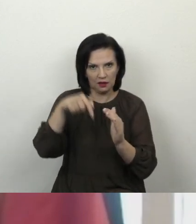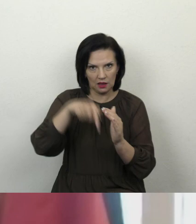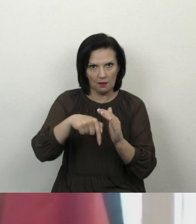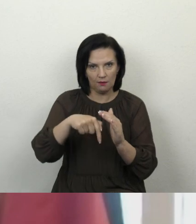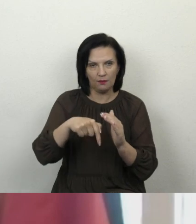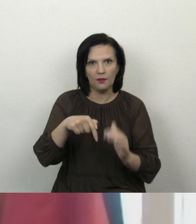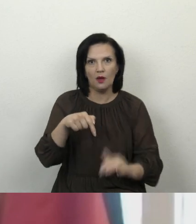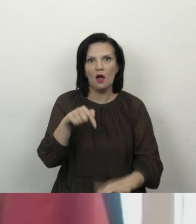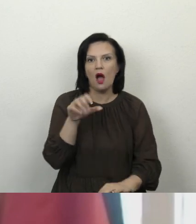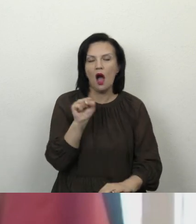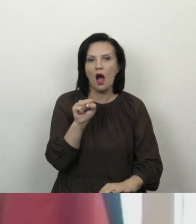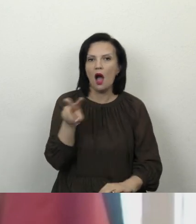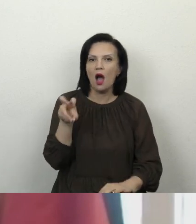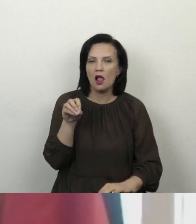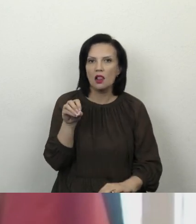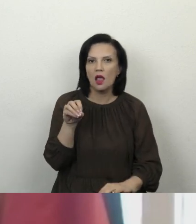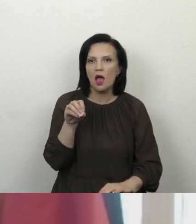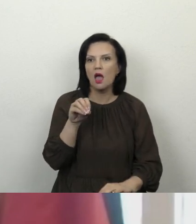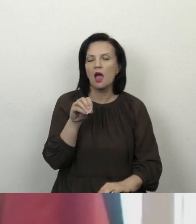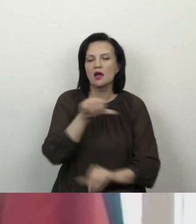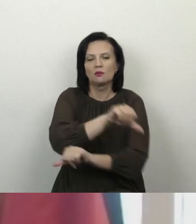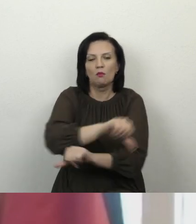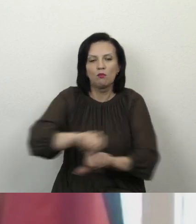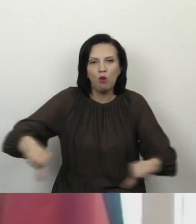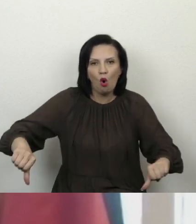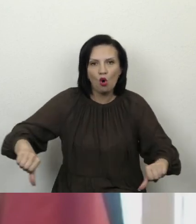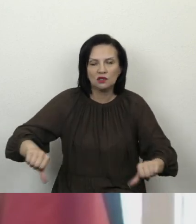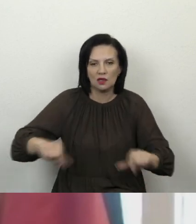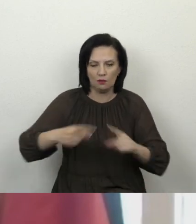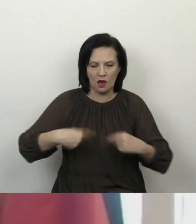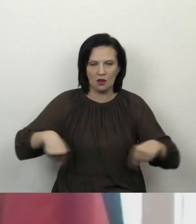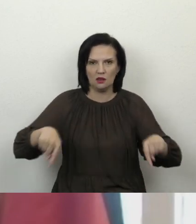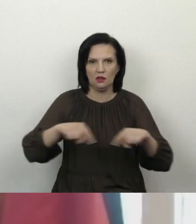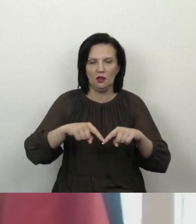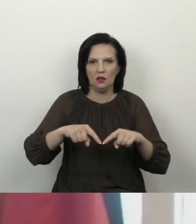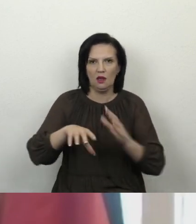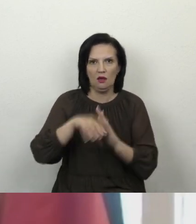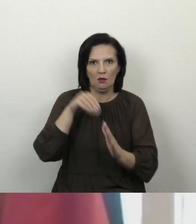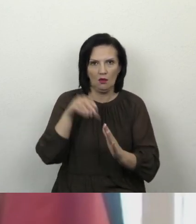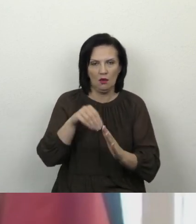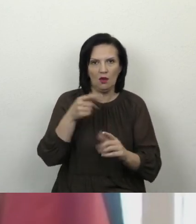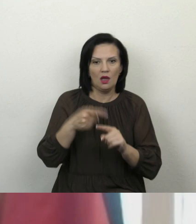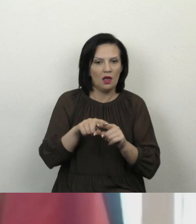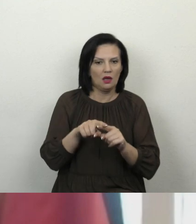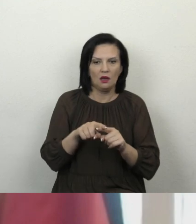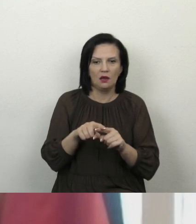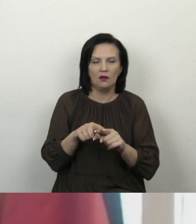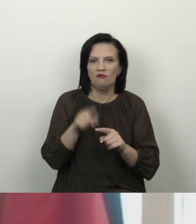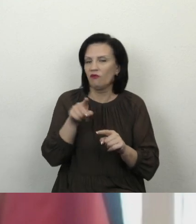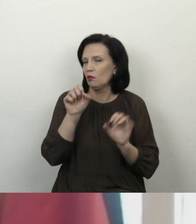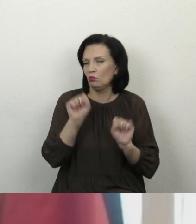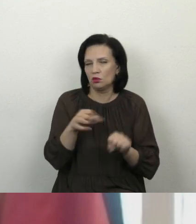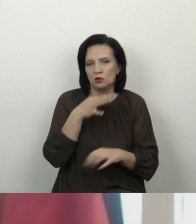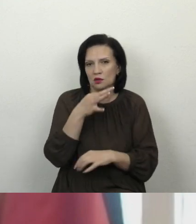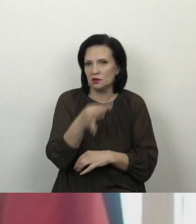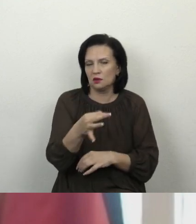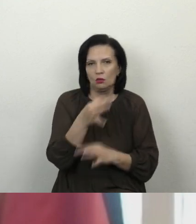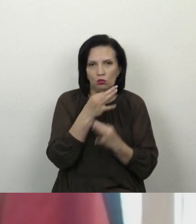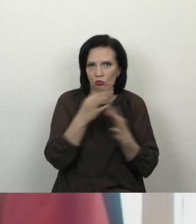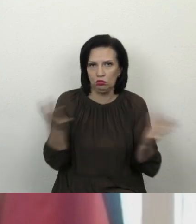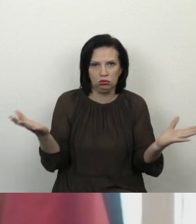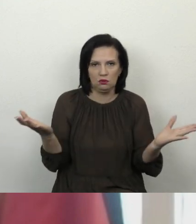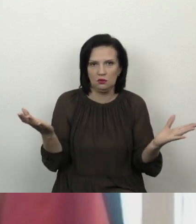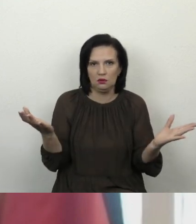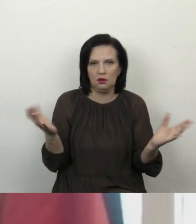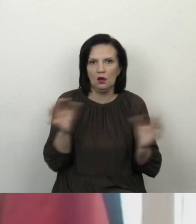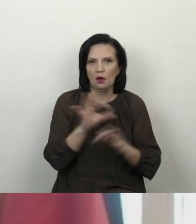polling station, not only the booth, you can tell everybody for which party or candidate you voted. That's clear